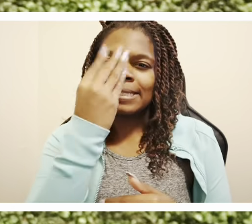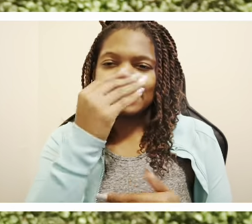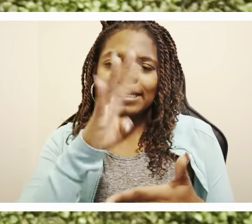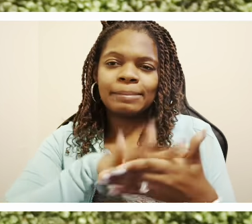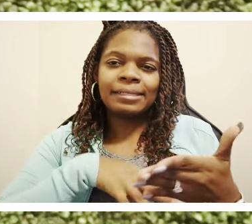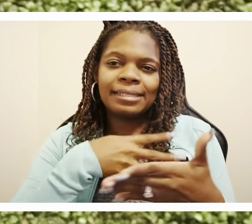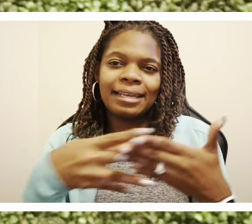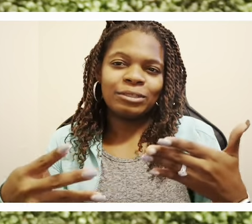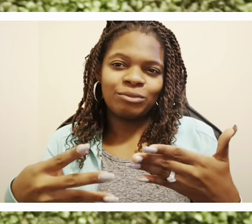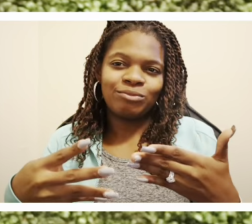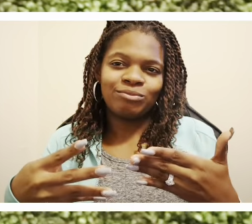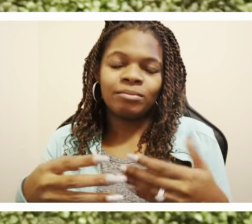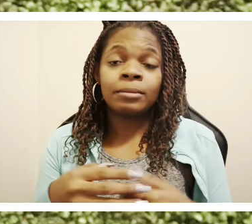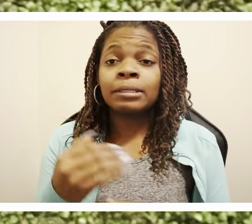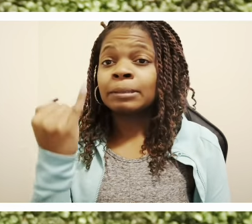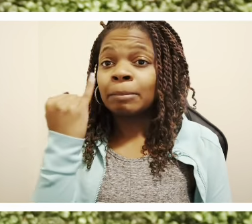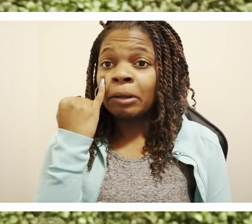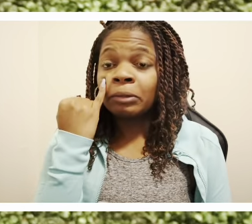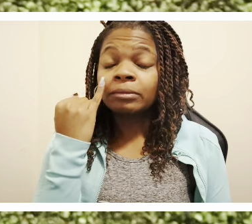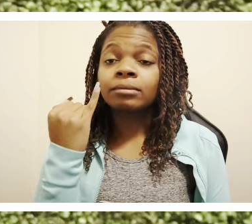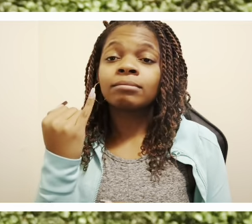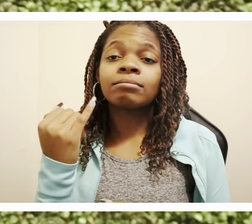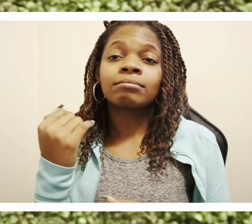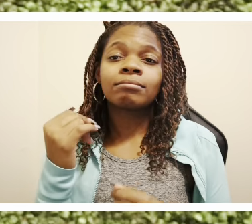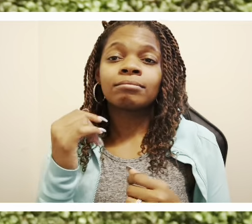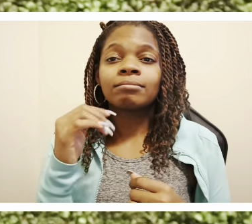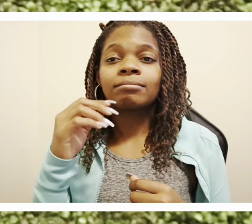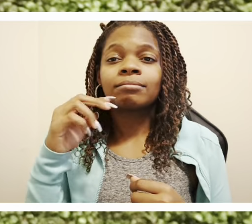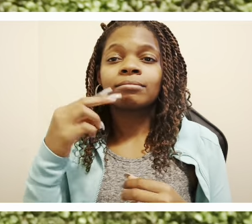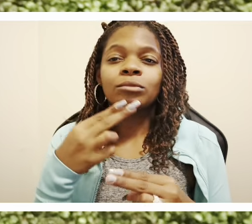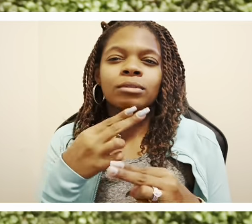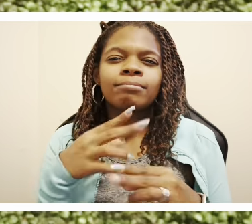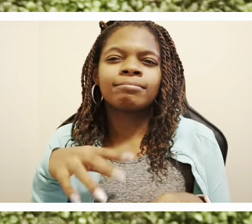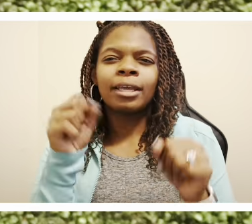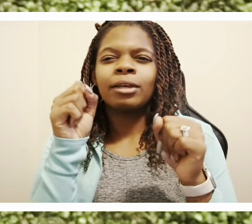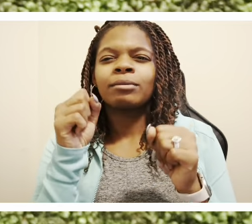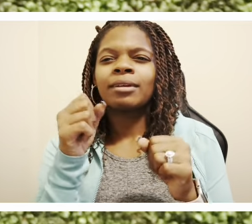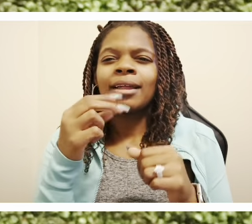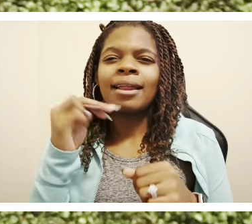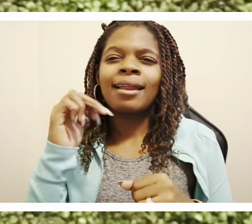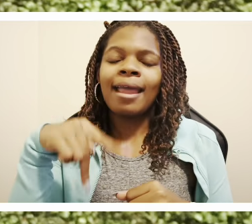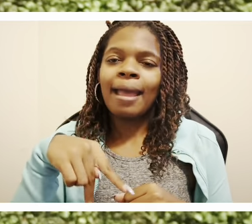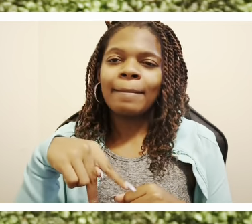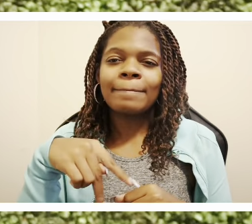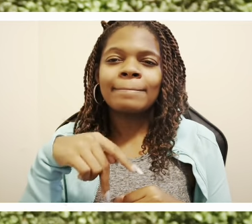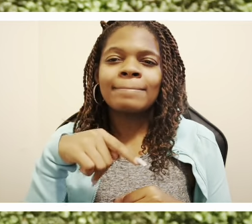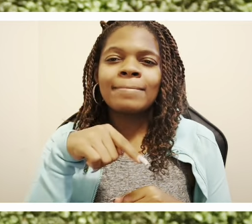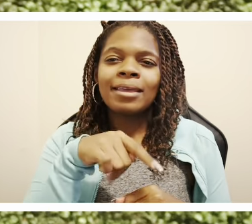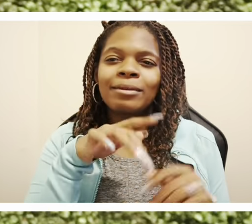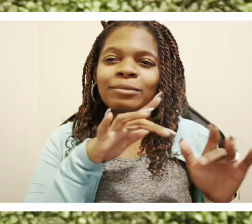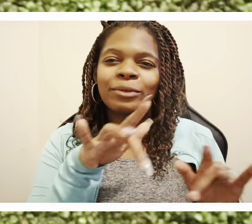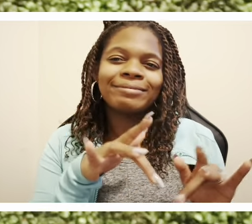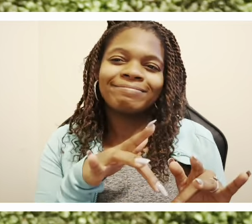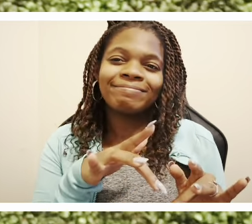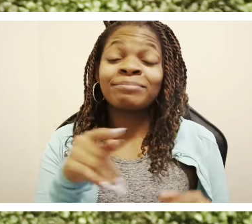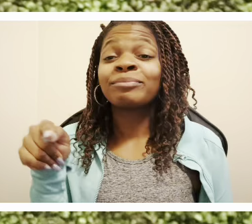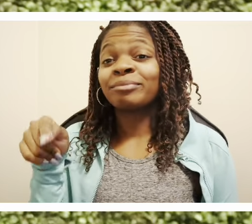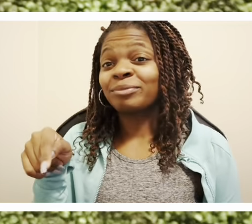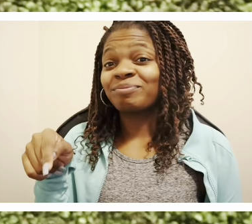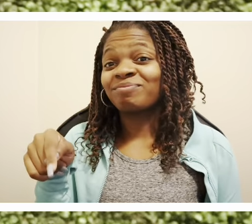schedule. But if I was taking a nap, it really didn't track it, which I don't like. I like this one, it does track